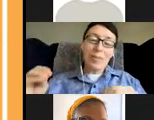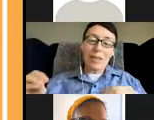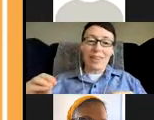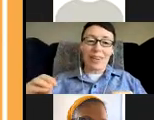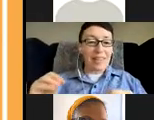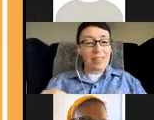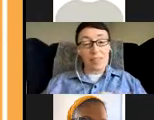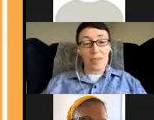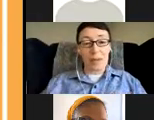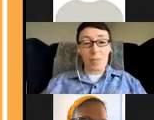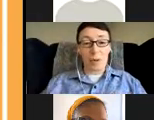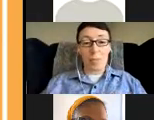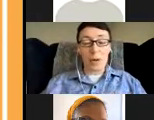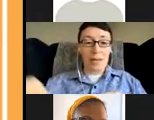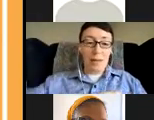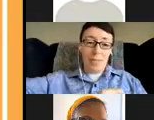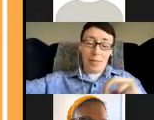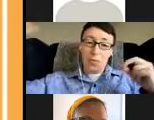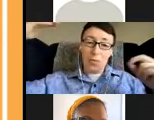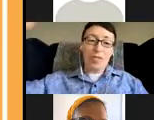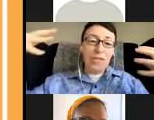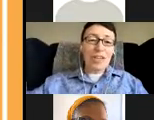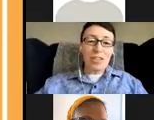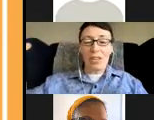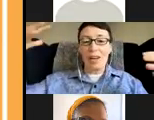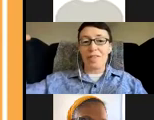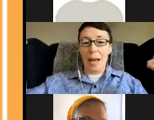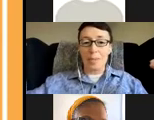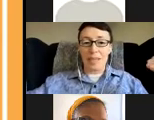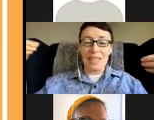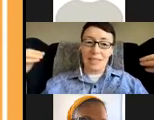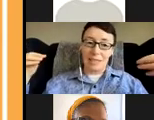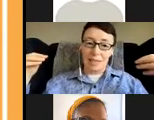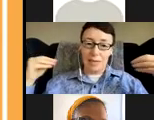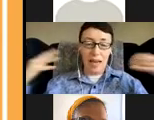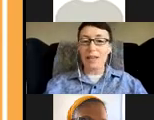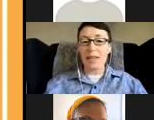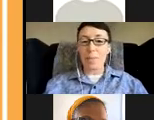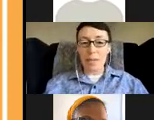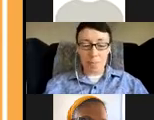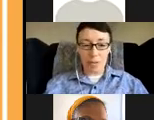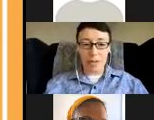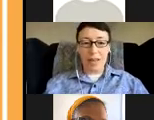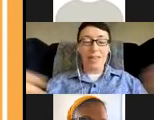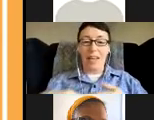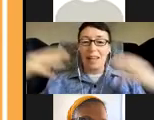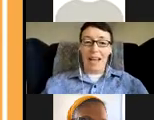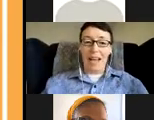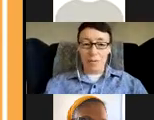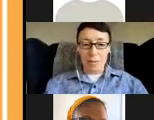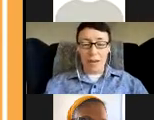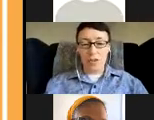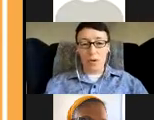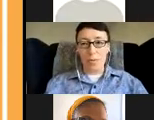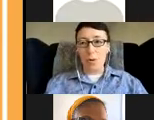Just to be clear, I think this is a really important point. The function of CAPTA isn't telling people that they have